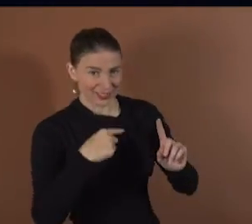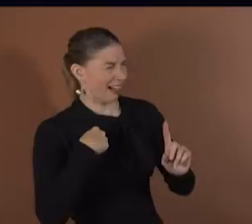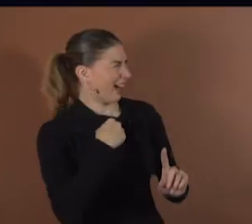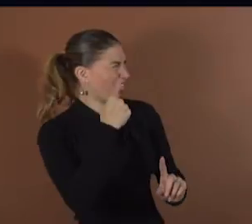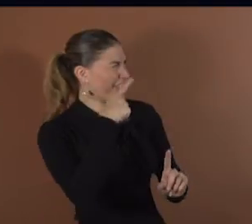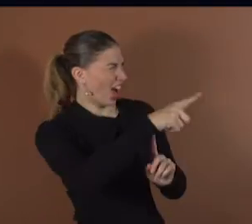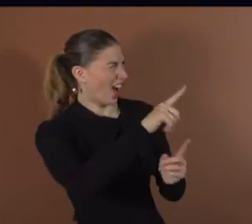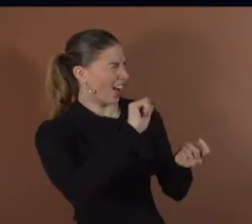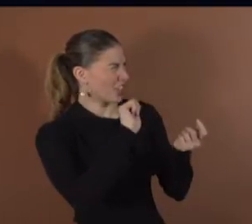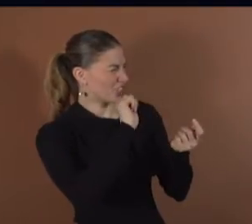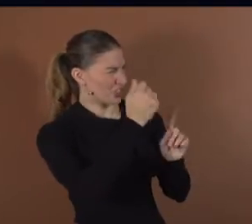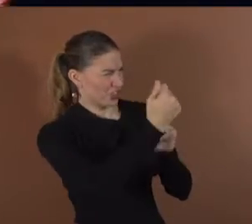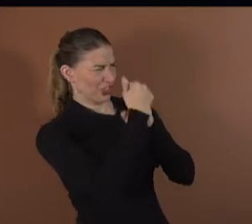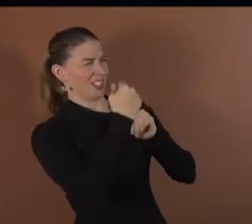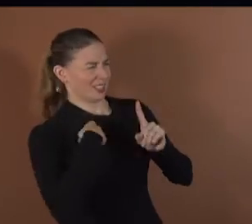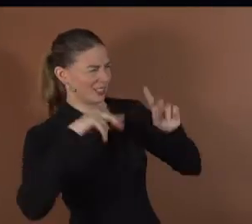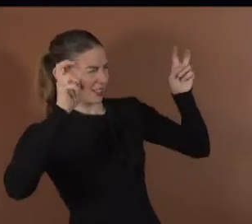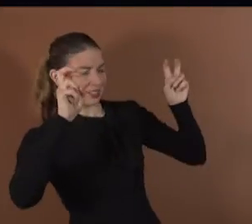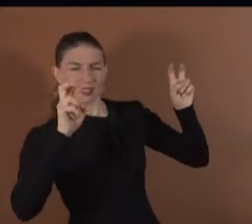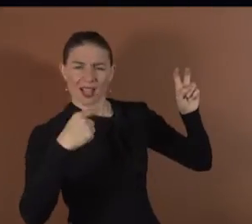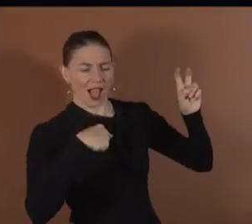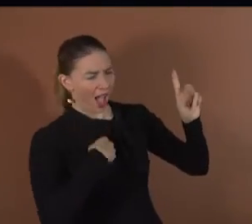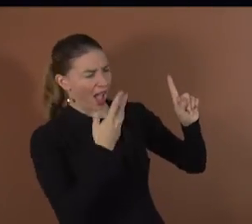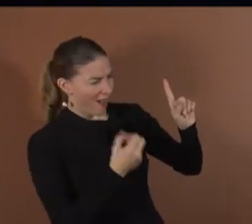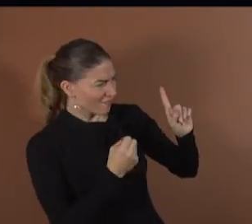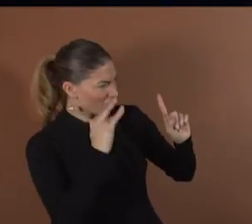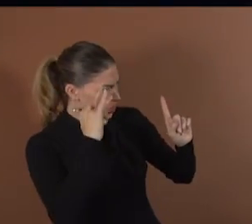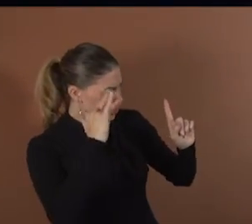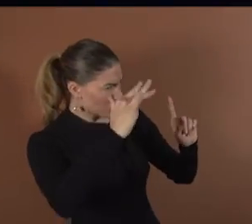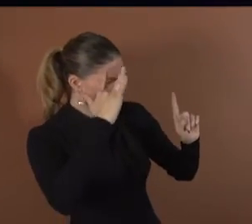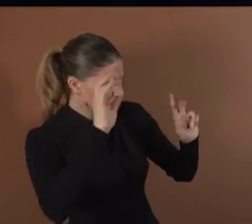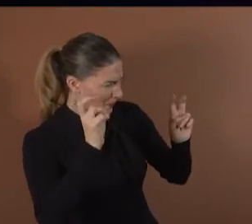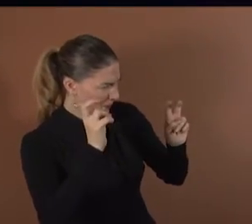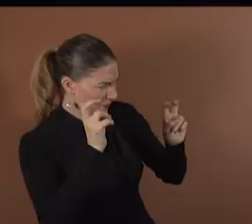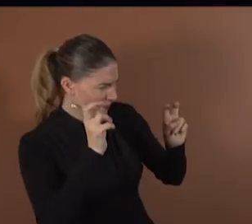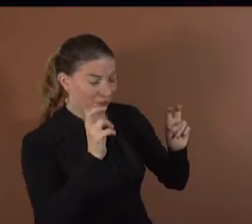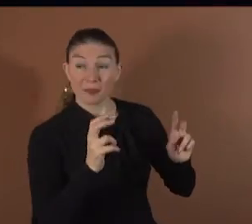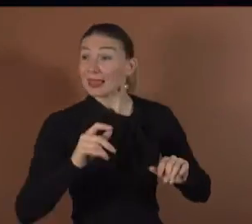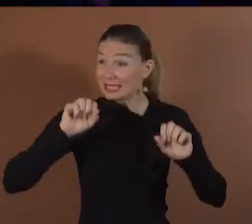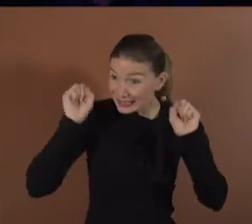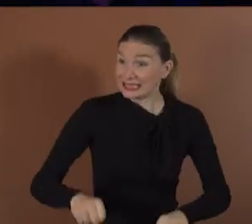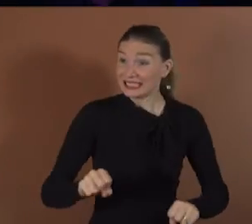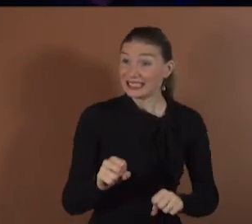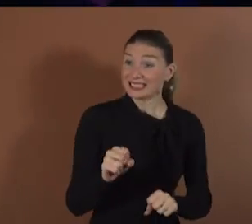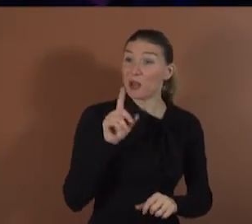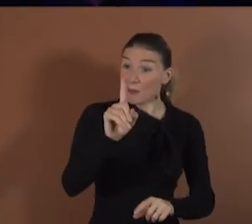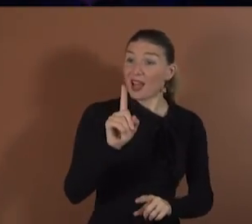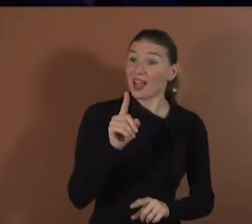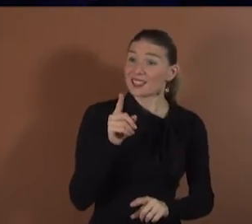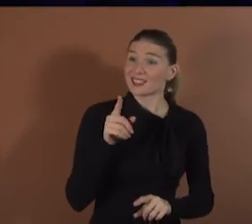question. And she said, yes, it was I have a dream. And when I hear you speak, it sounds like you have a nightmare.